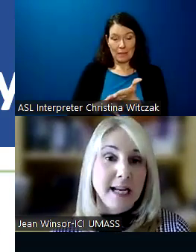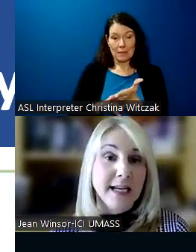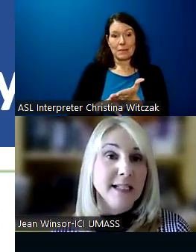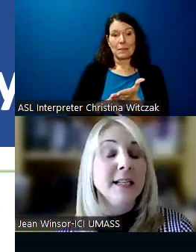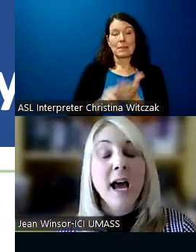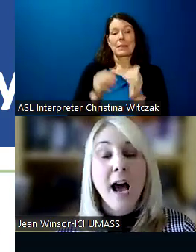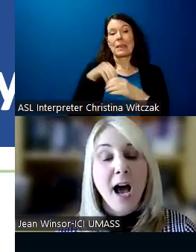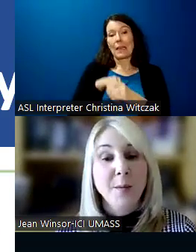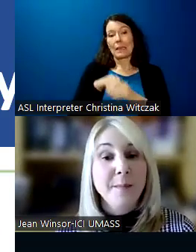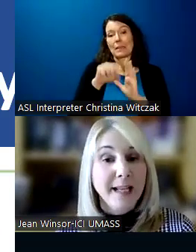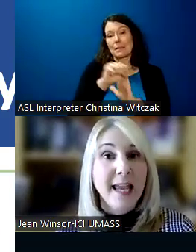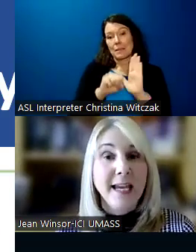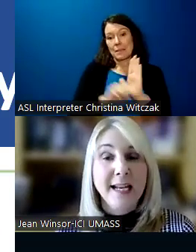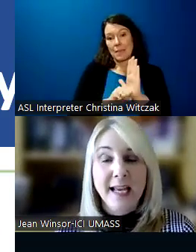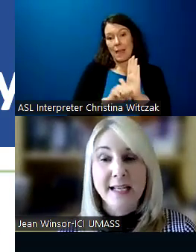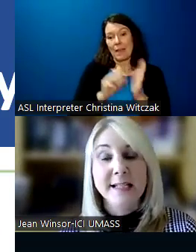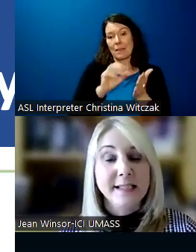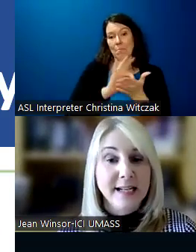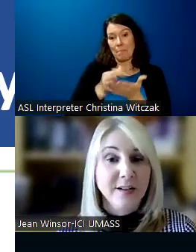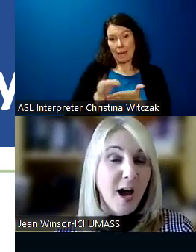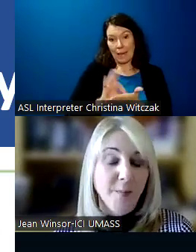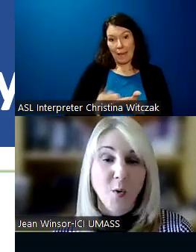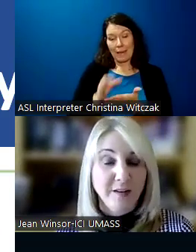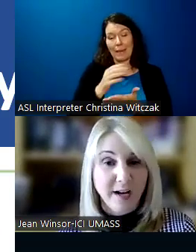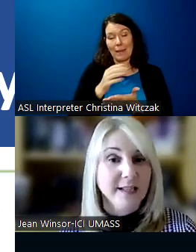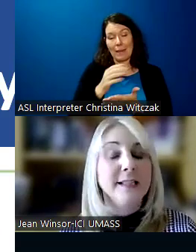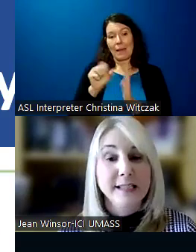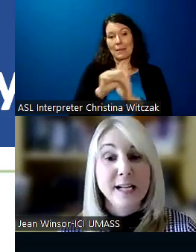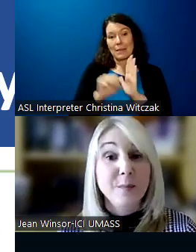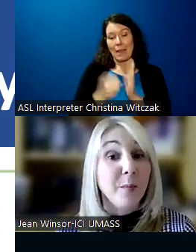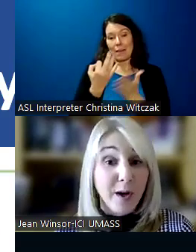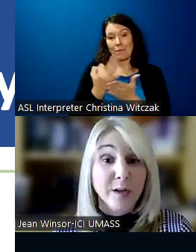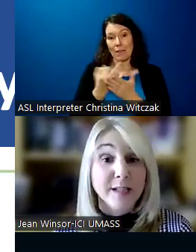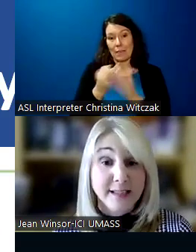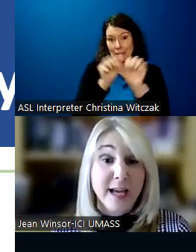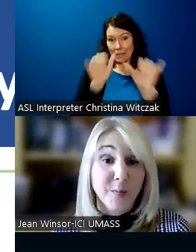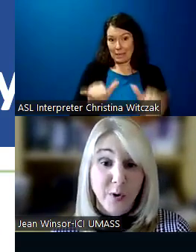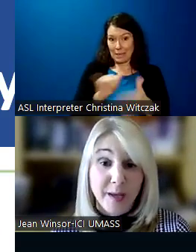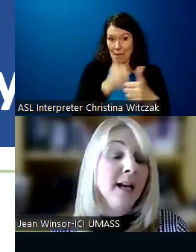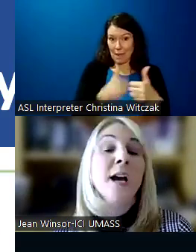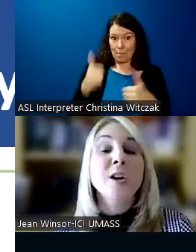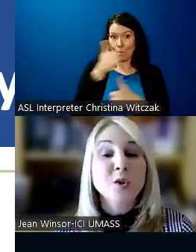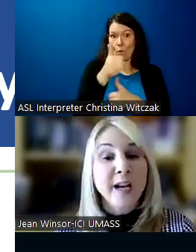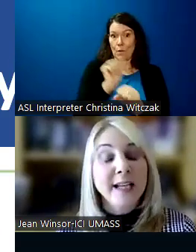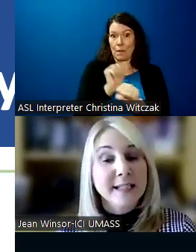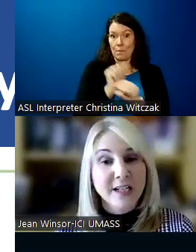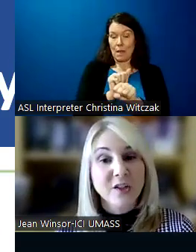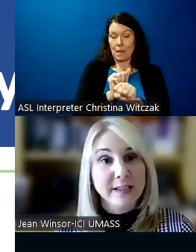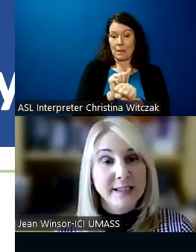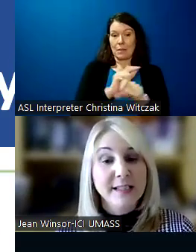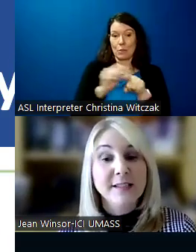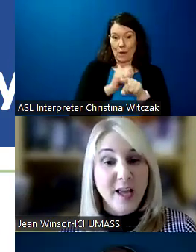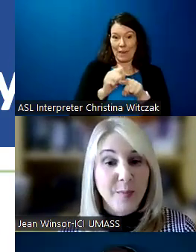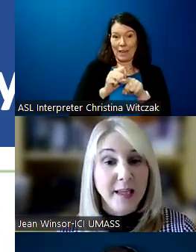the state Medicaid and state only fund system that prioritize, again, employment, training and